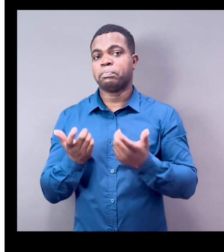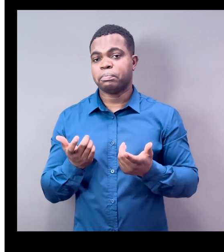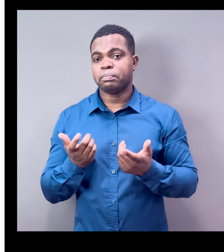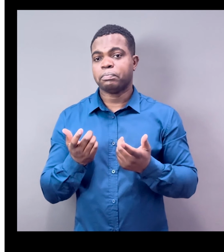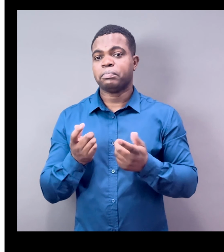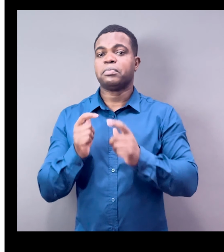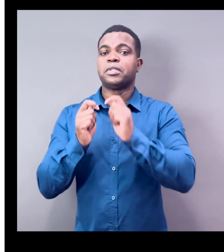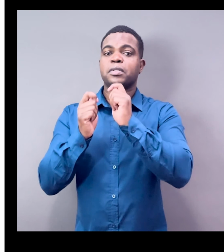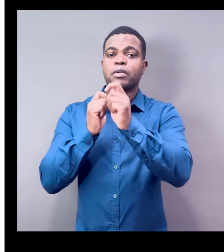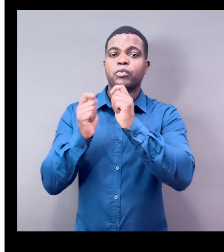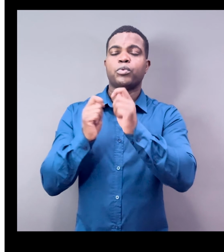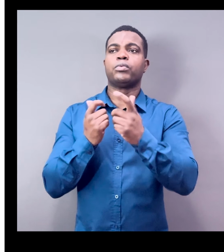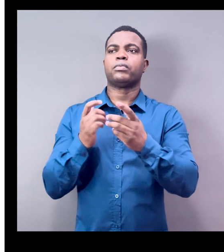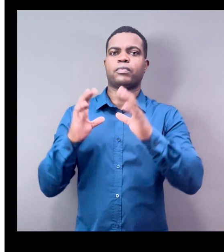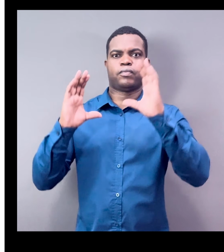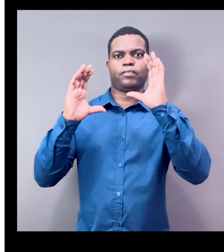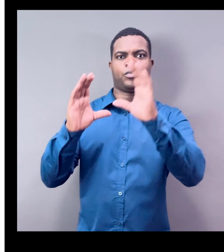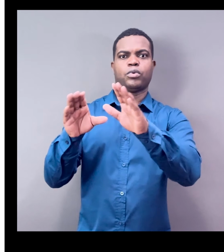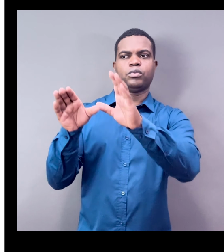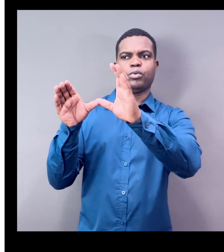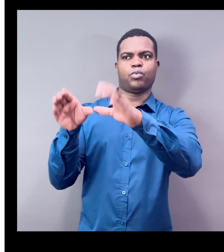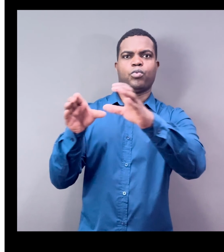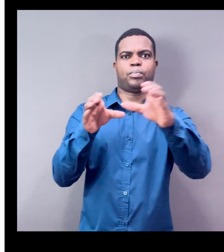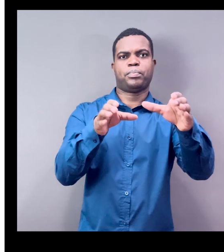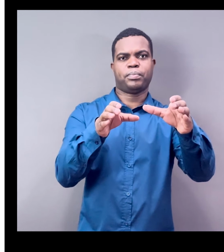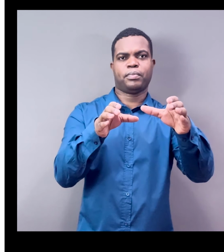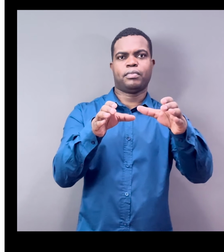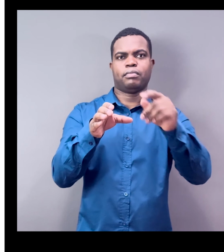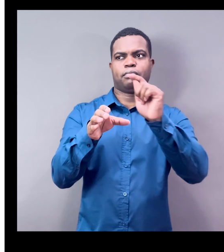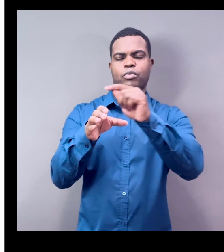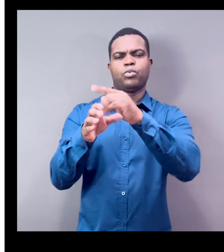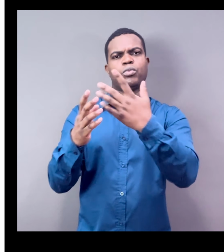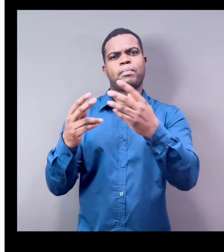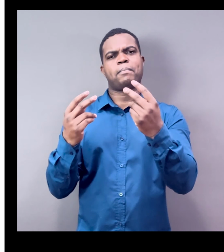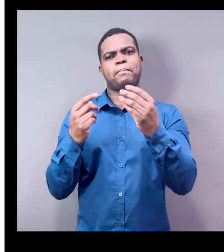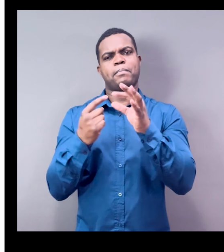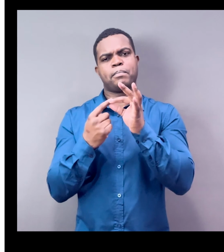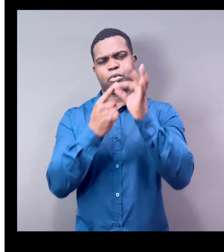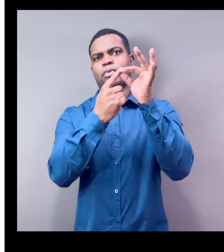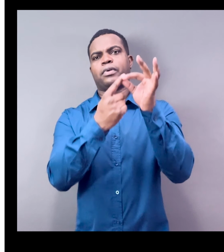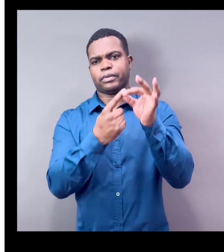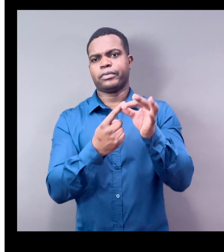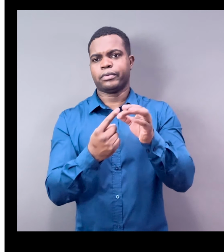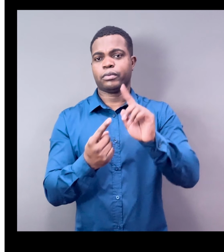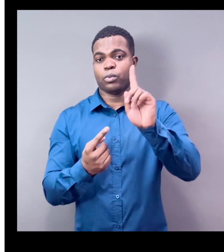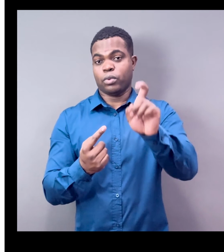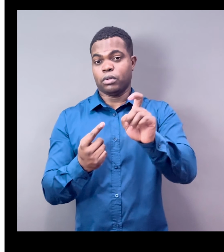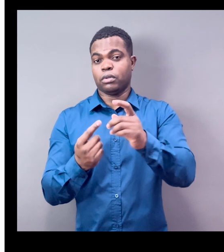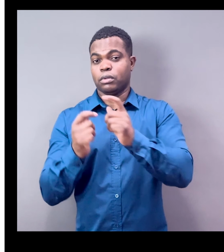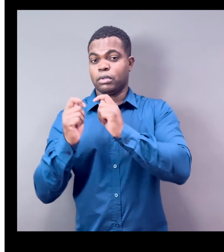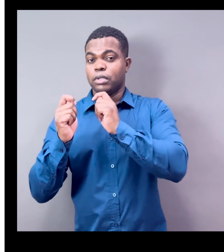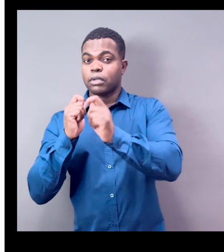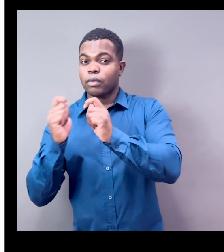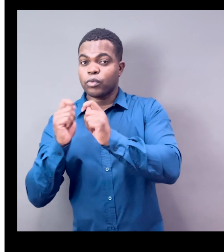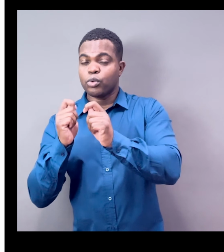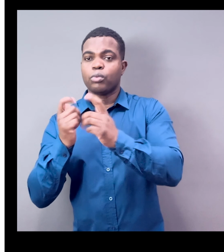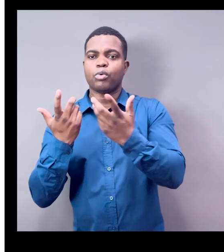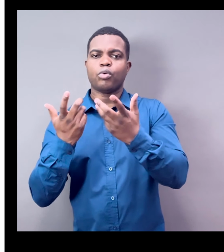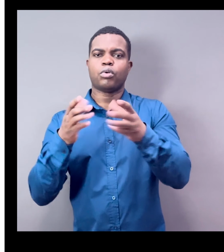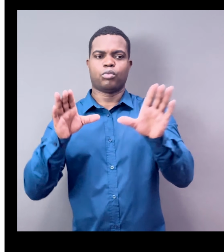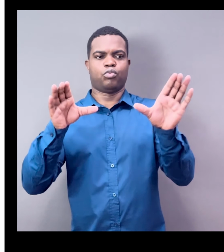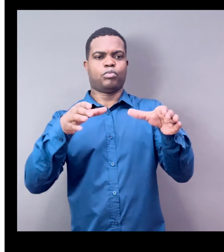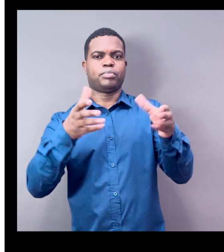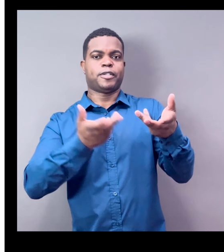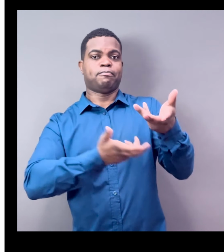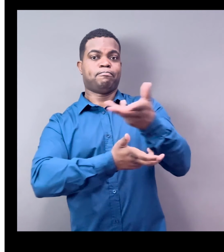conduct interviews. So interviews and focus groups is very important, because when you conduct interviews or